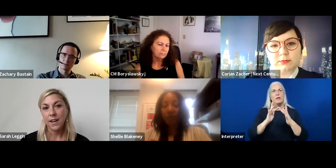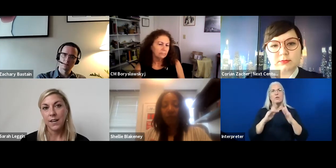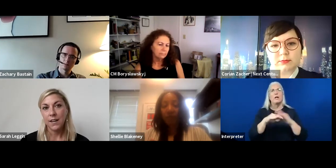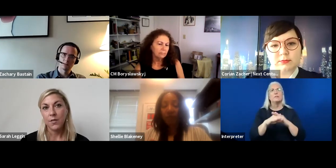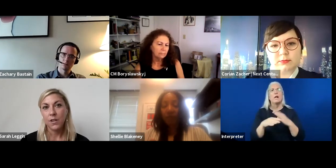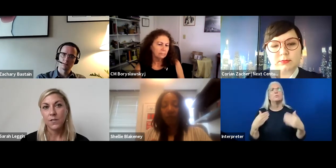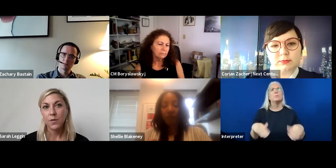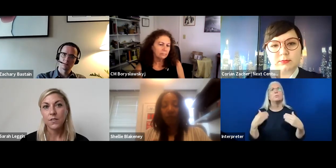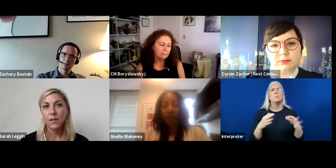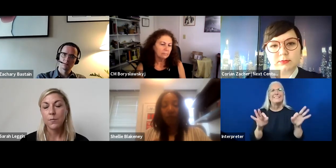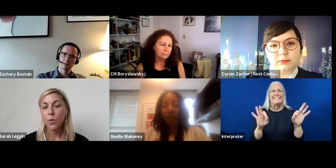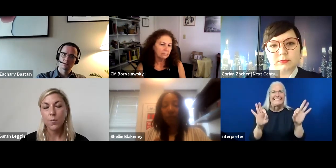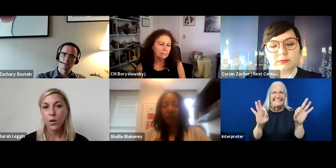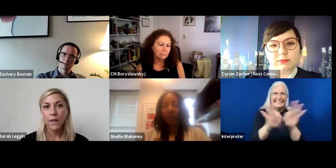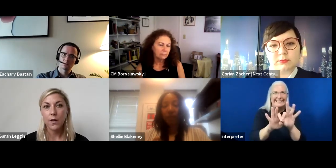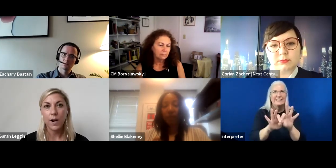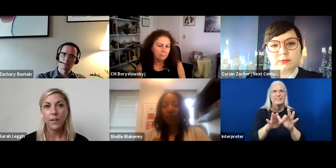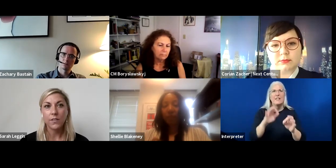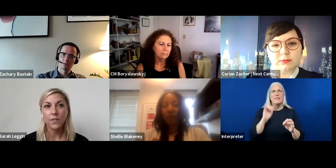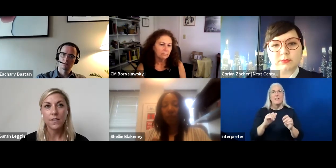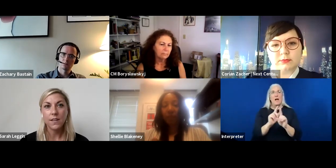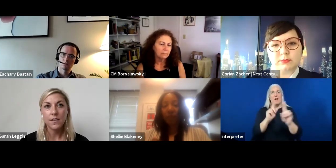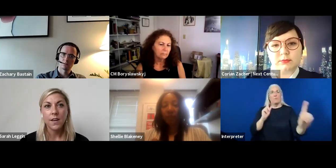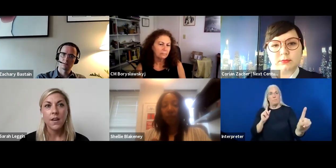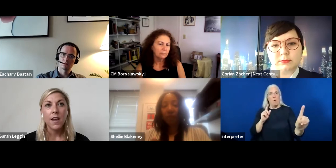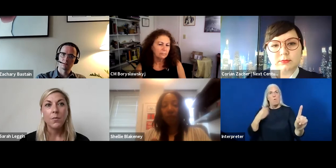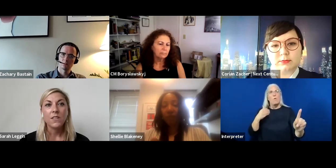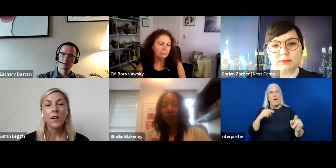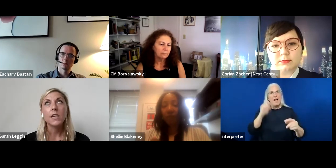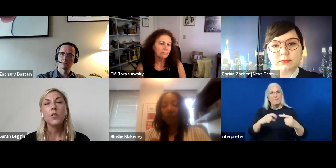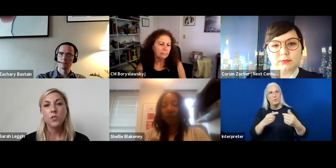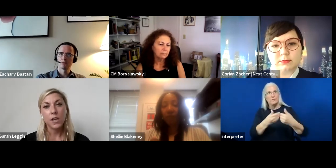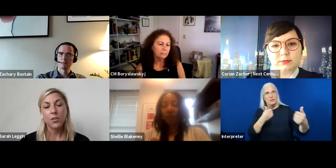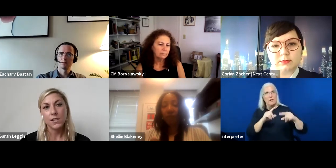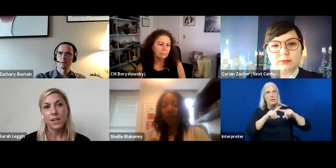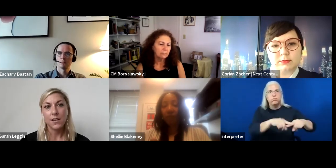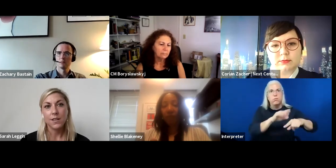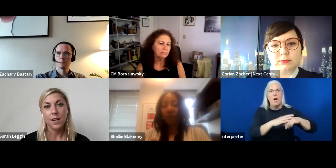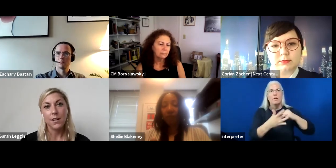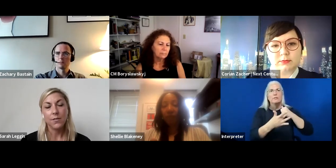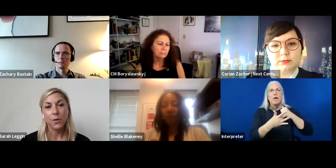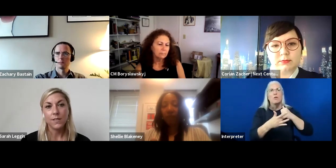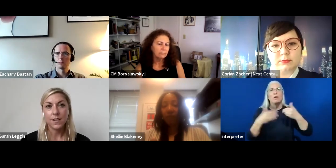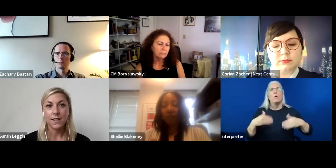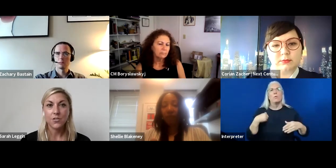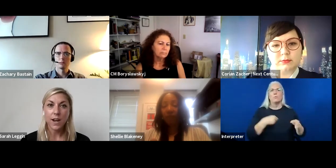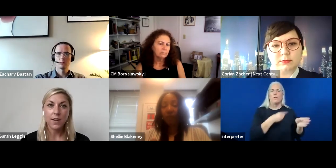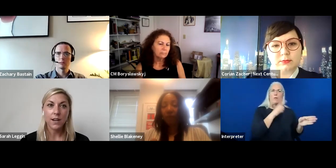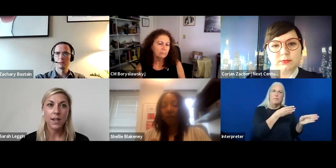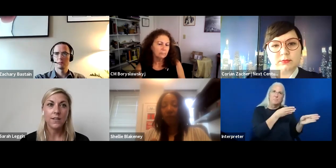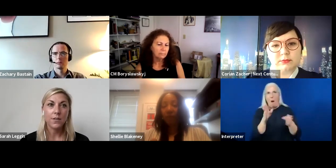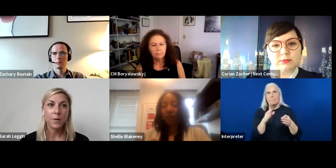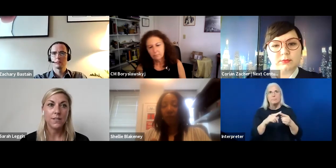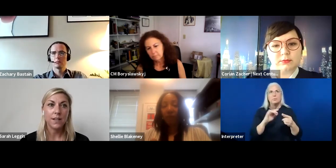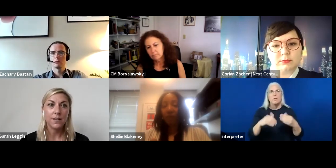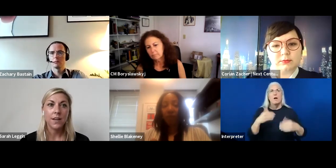kicked in, consumers leaned more and more on their wireless services. And we saw huge increases in voice and data traffic